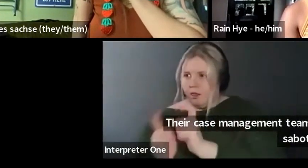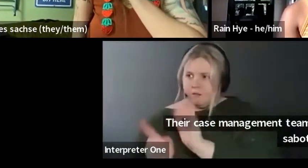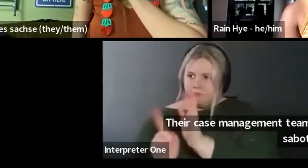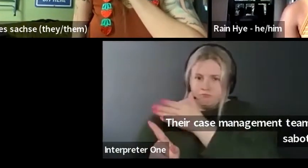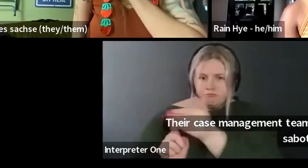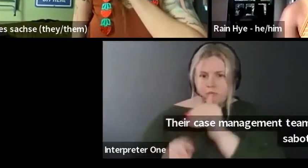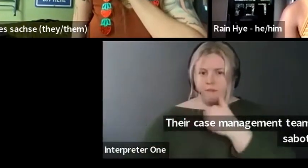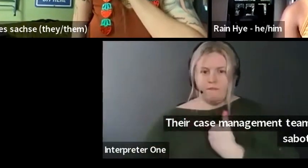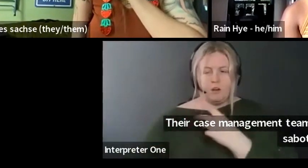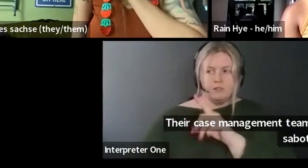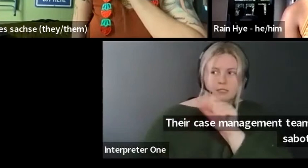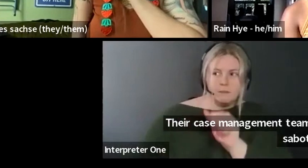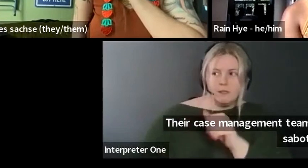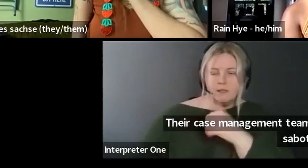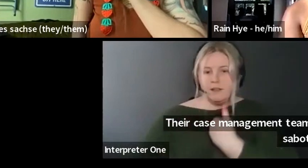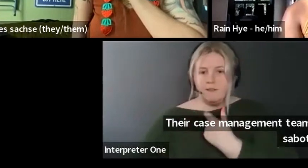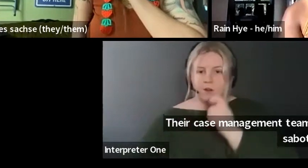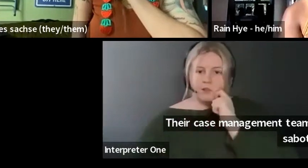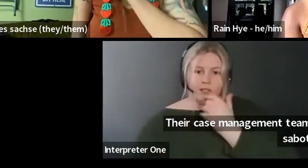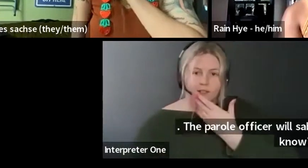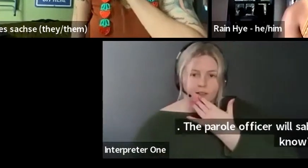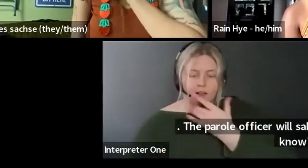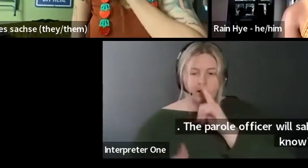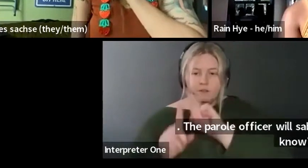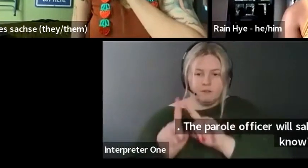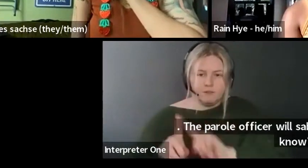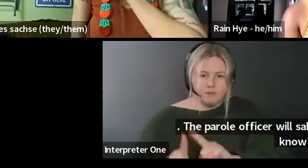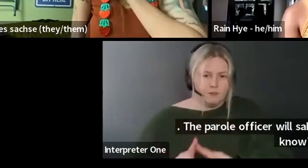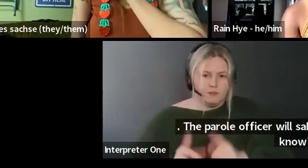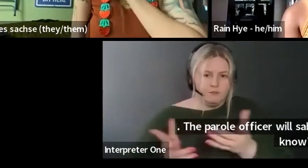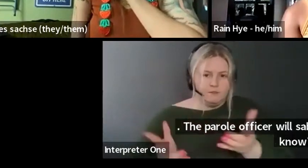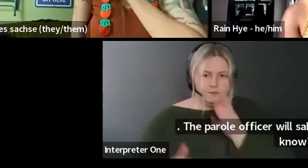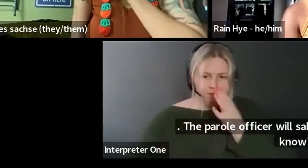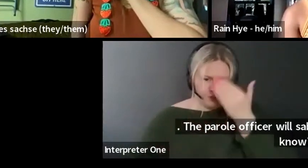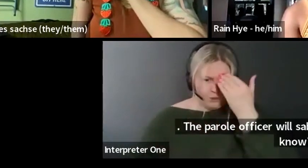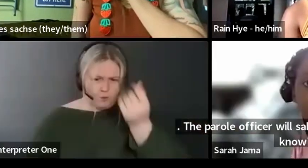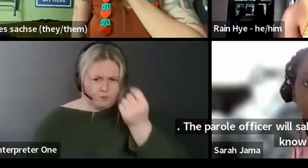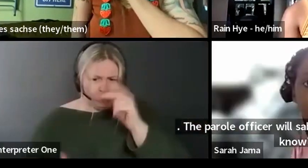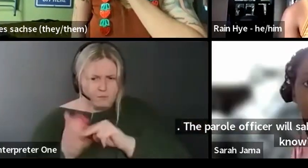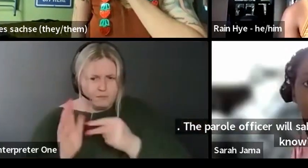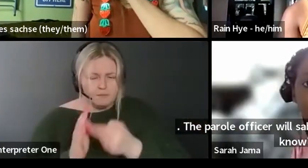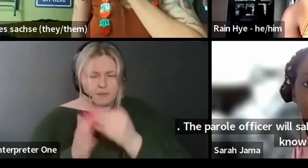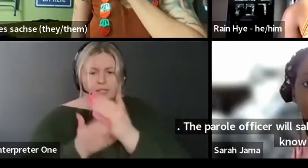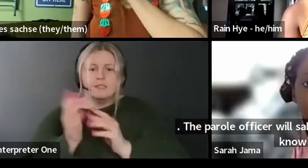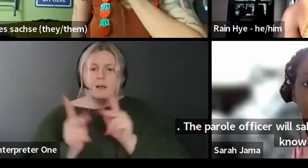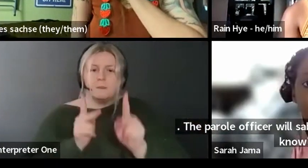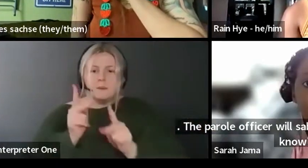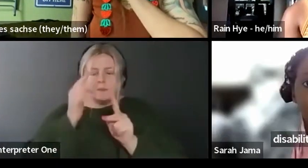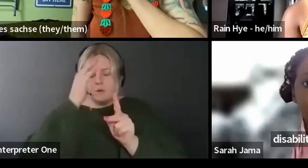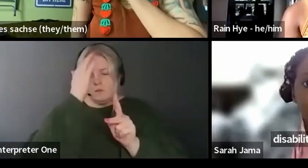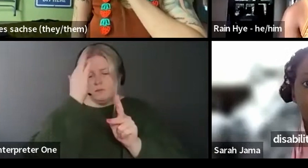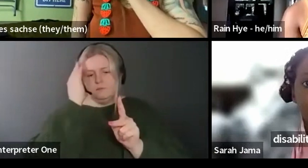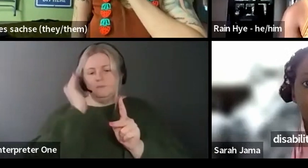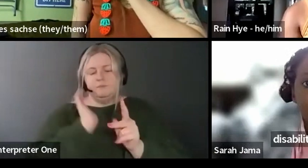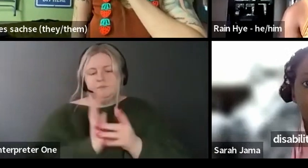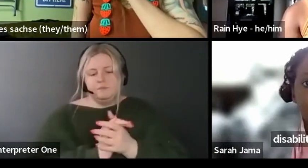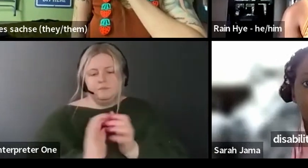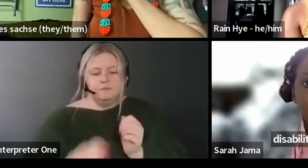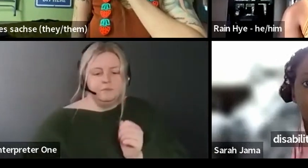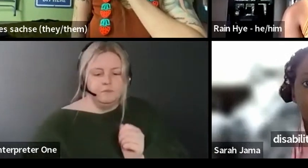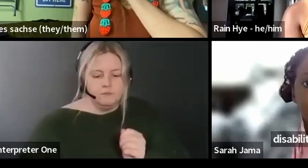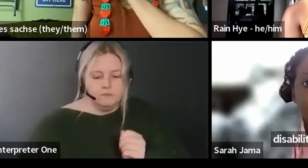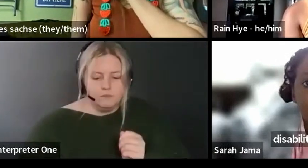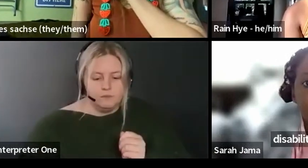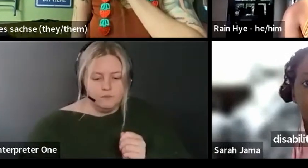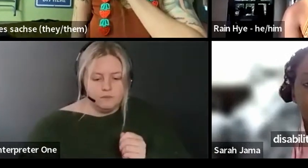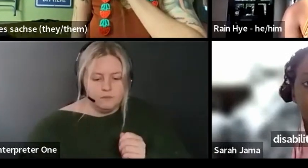again, like and like class and stuff, like, you know what I mean? Like some folks, they don't even like look